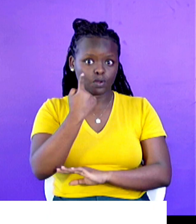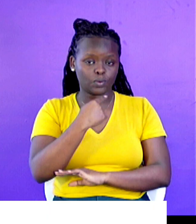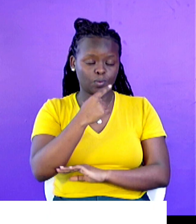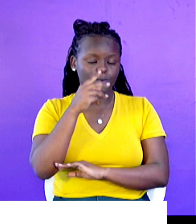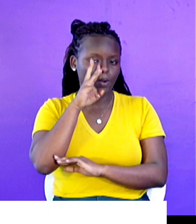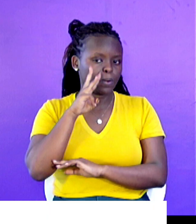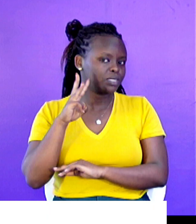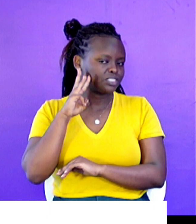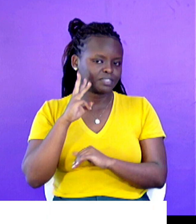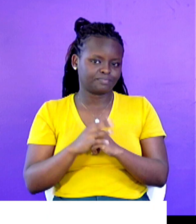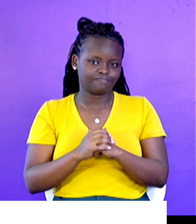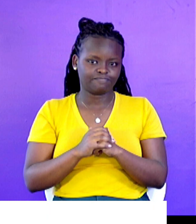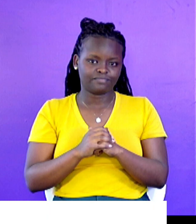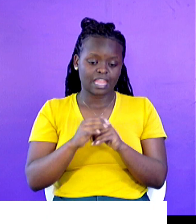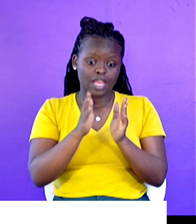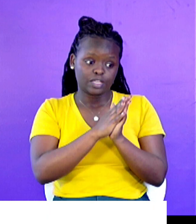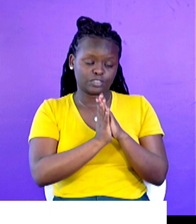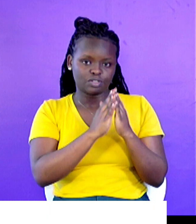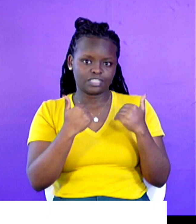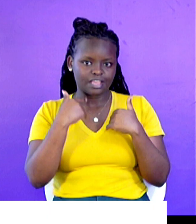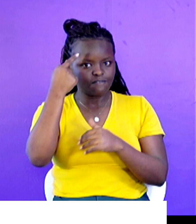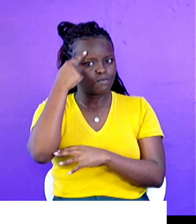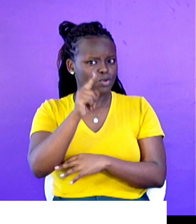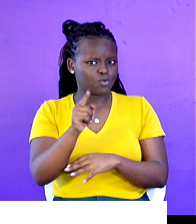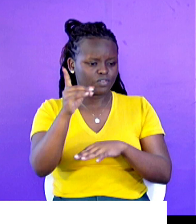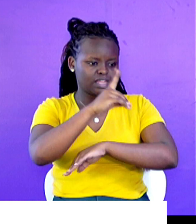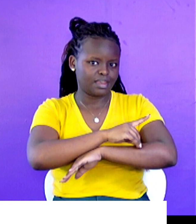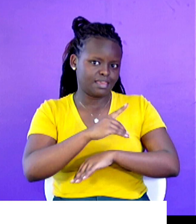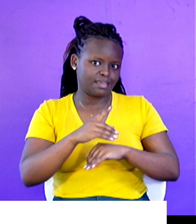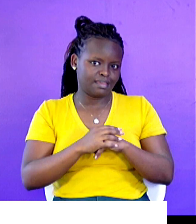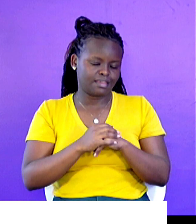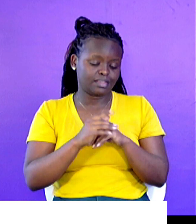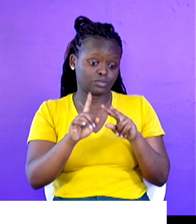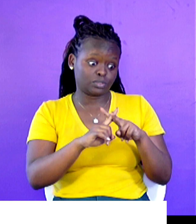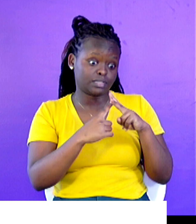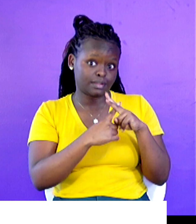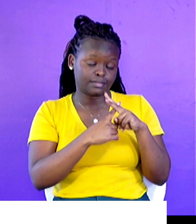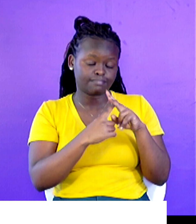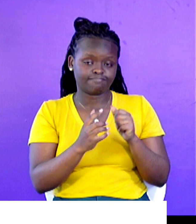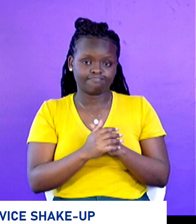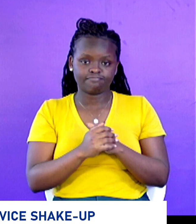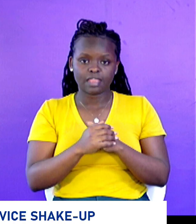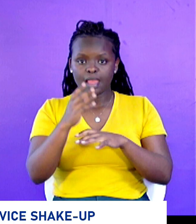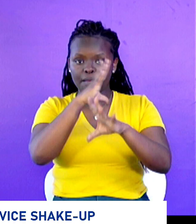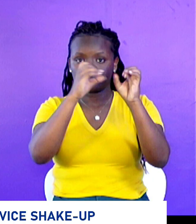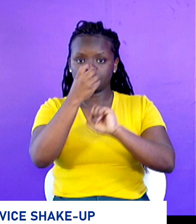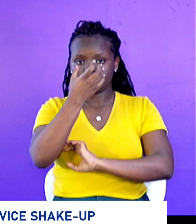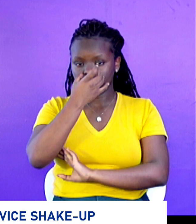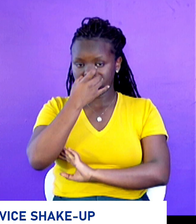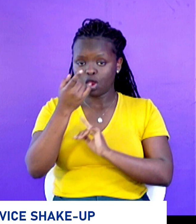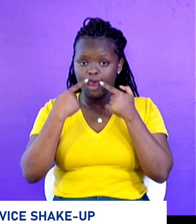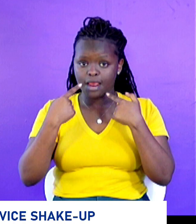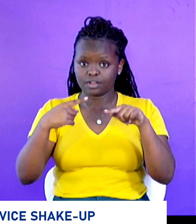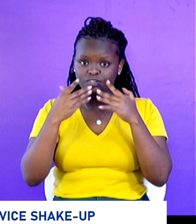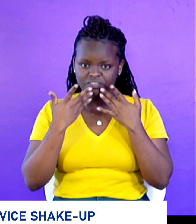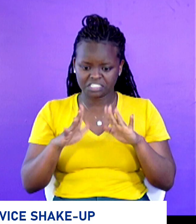Ngede. These are the stories that we have for you for the day. And to begin with, President William Ruto has announced